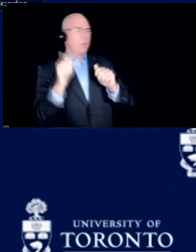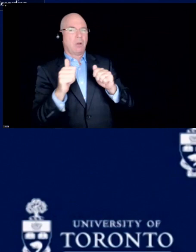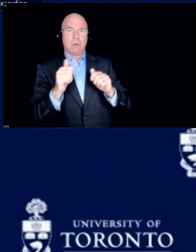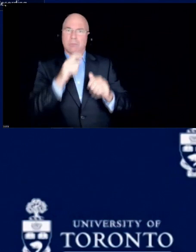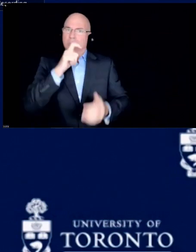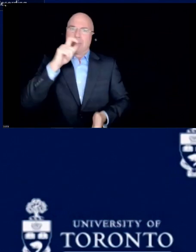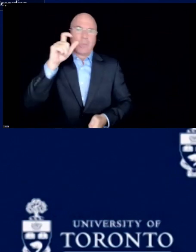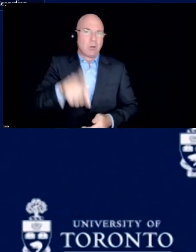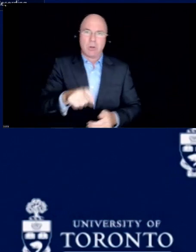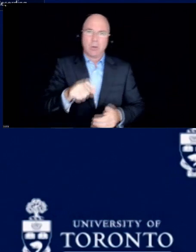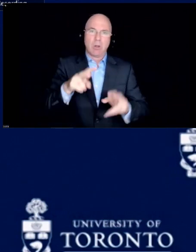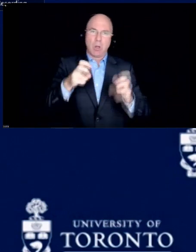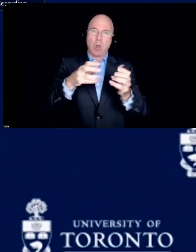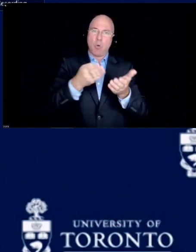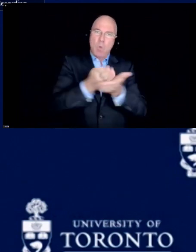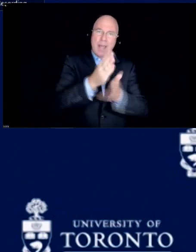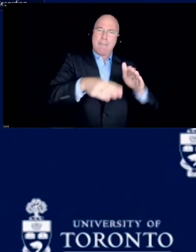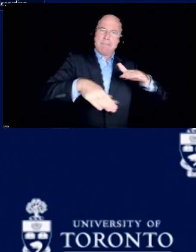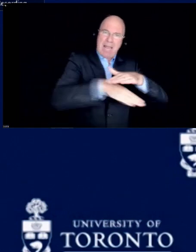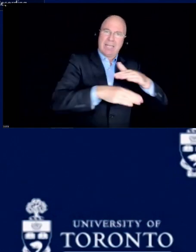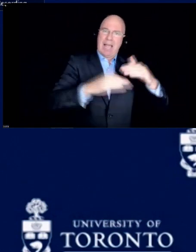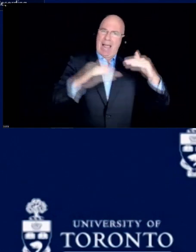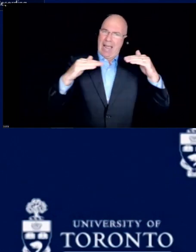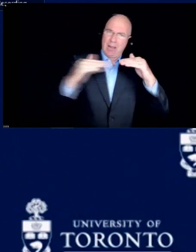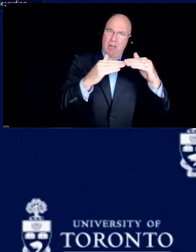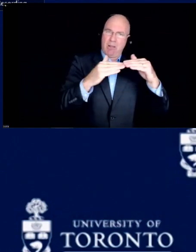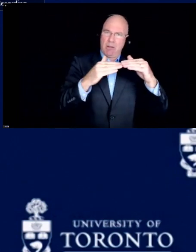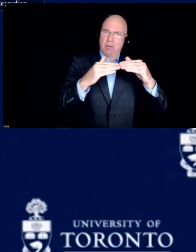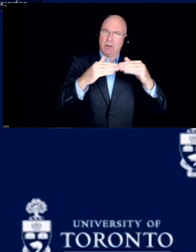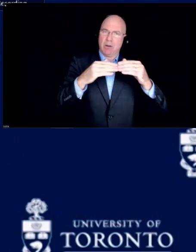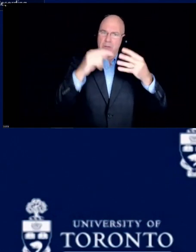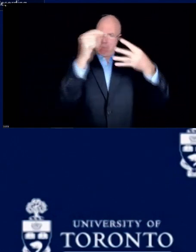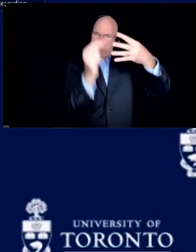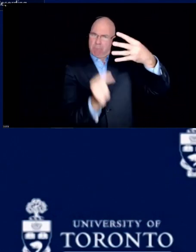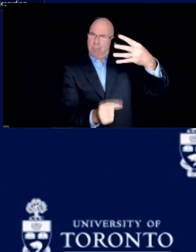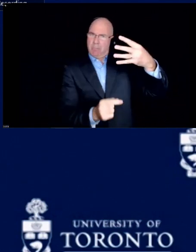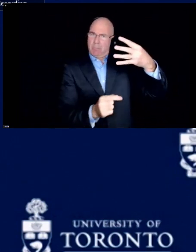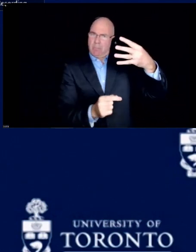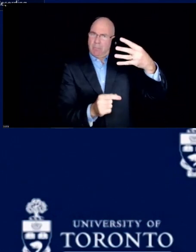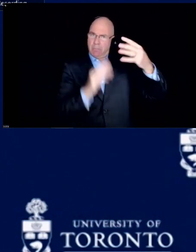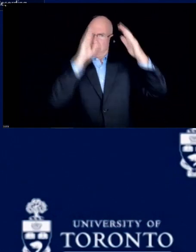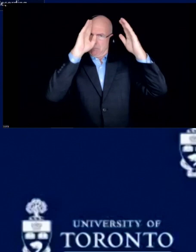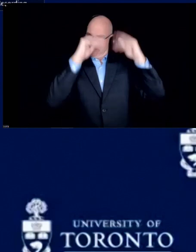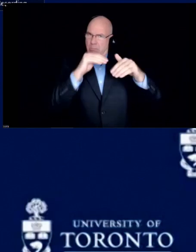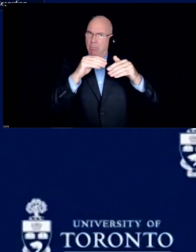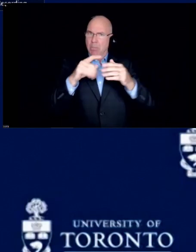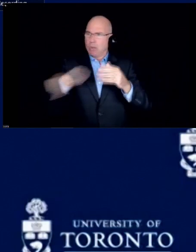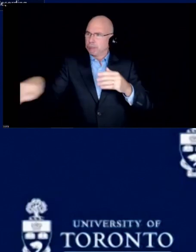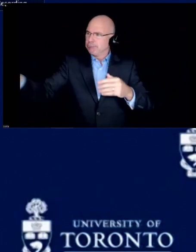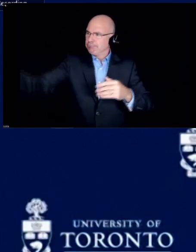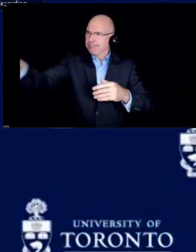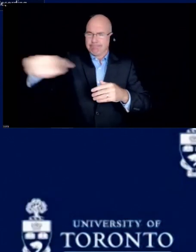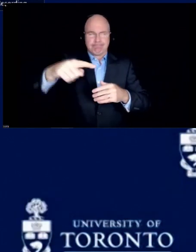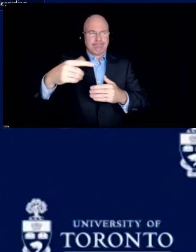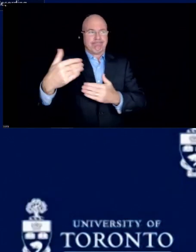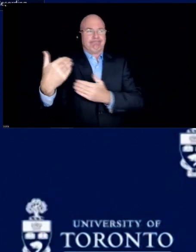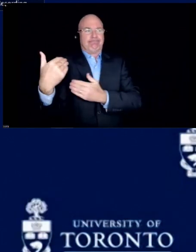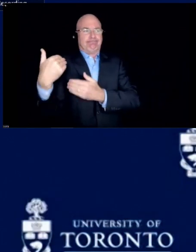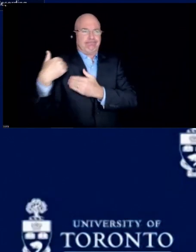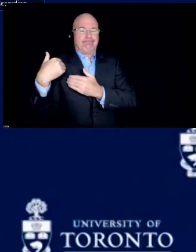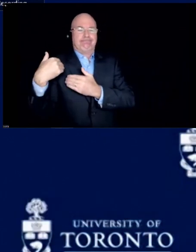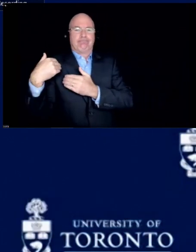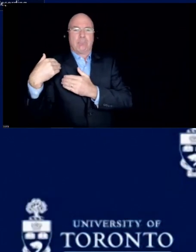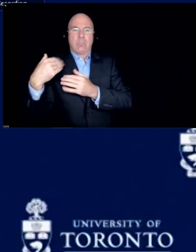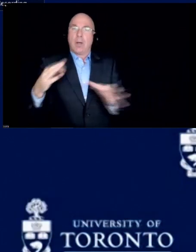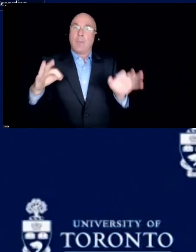A rights-based equity-deserving framework comes with the expectation of obligatory reckoning on everyone's part, particularly